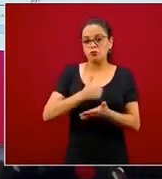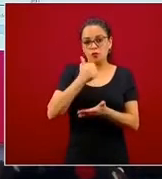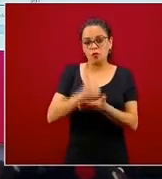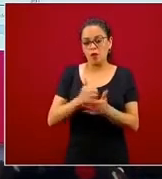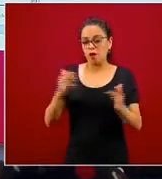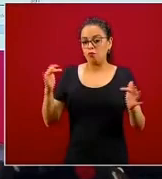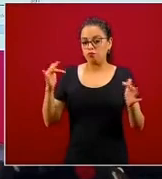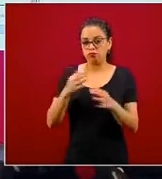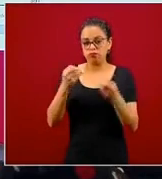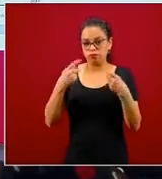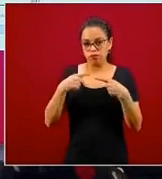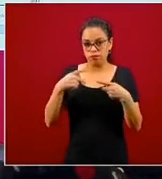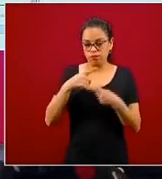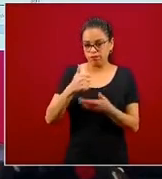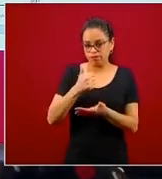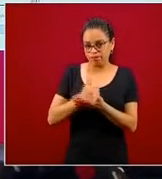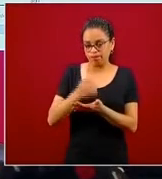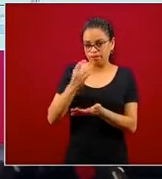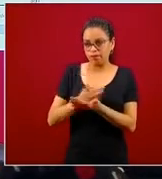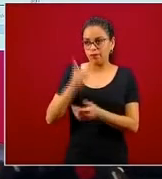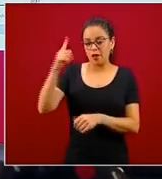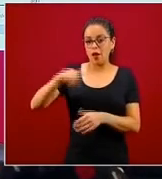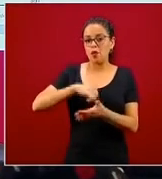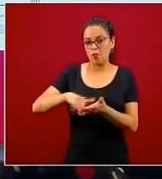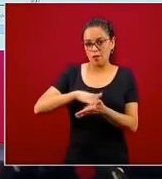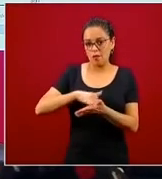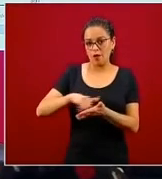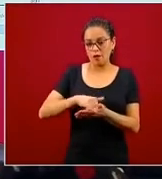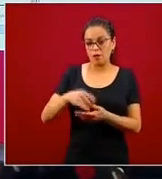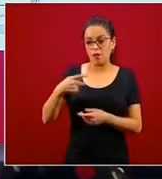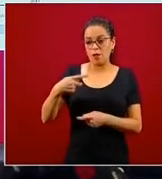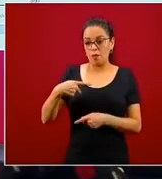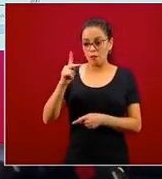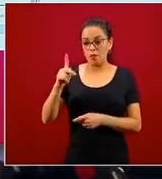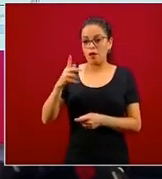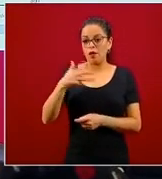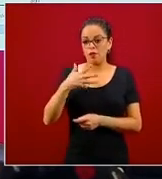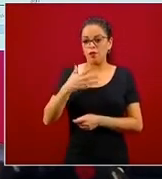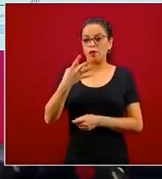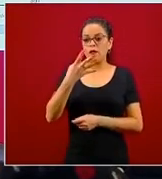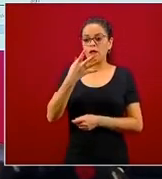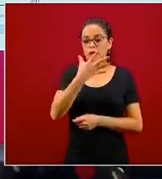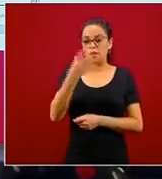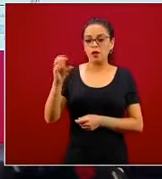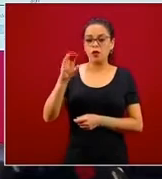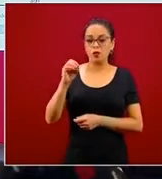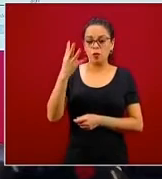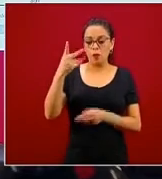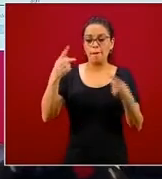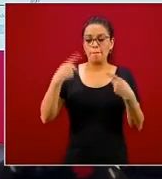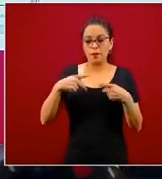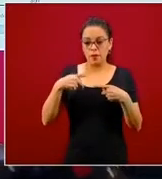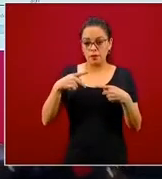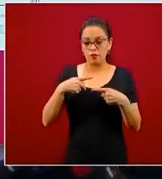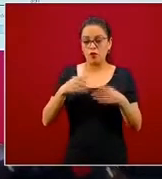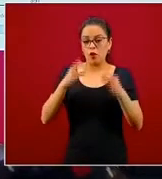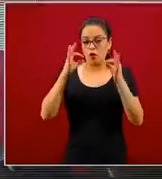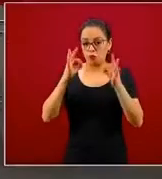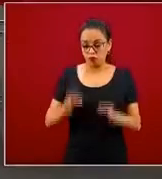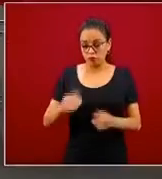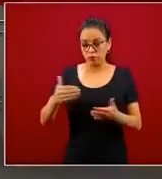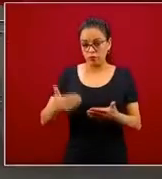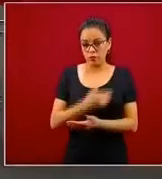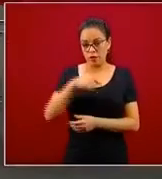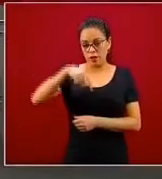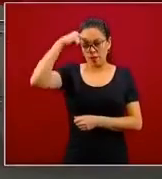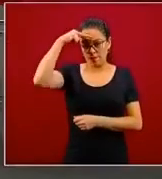the metropolitan area of New York. We have 594 people, and